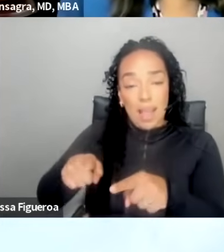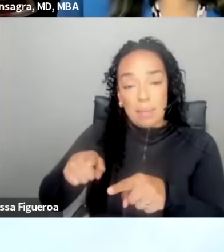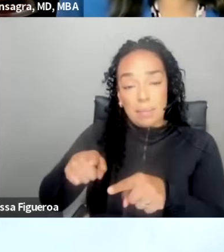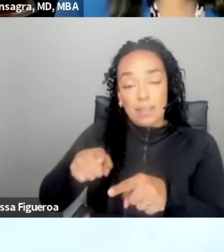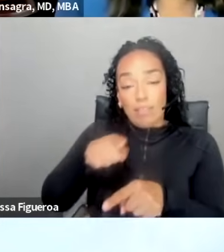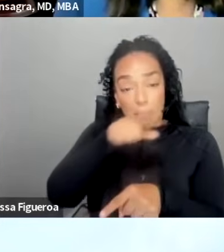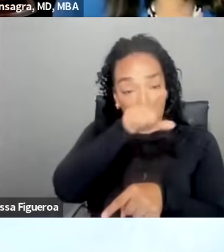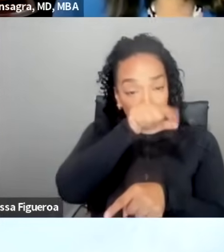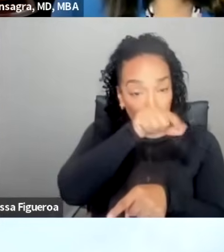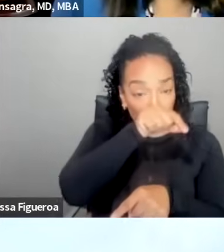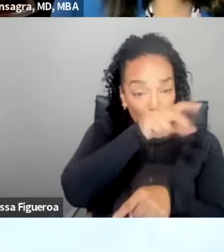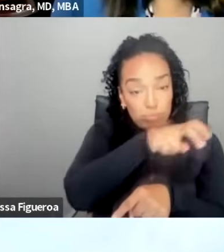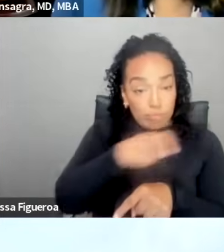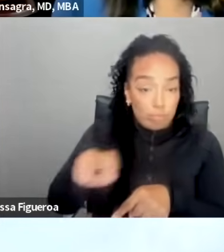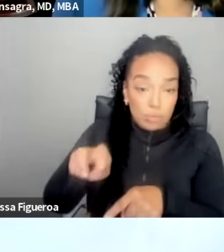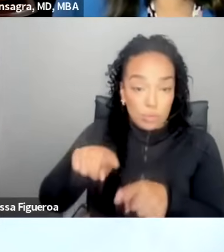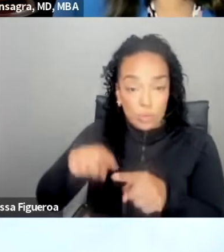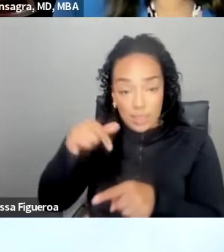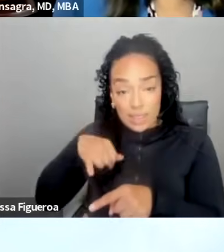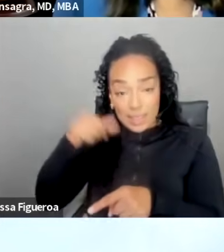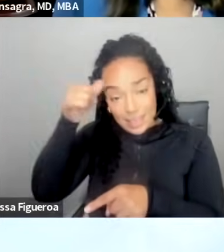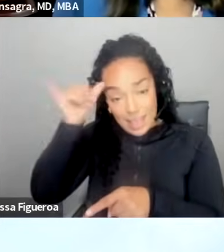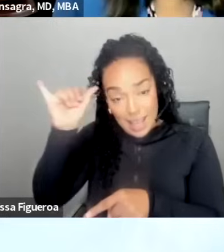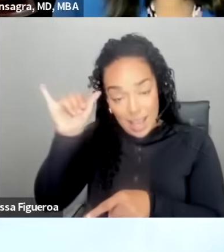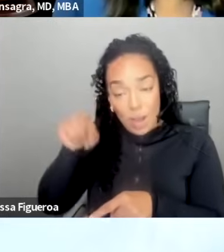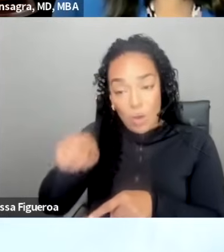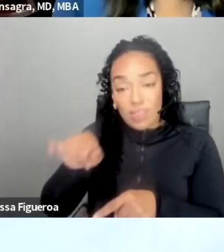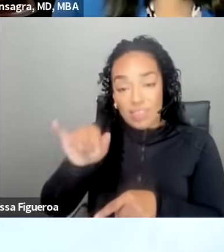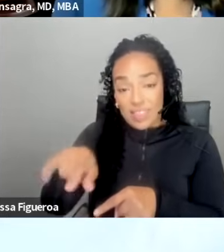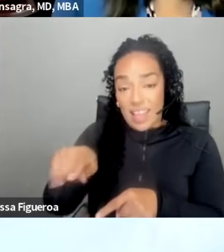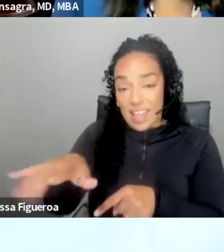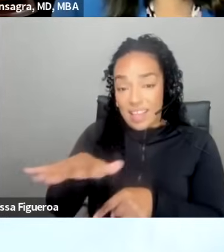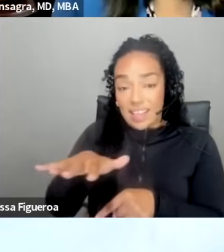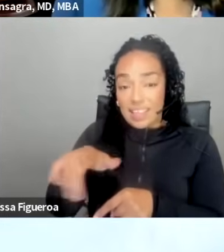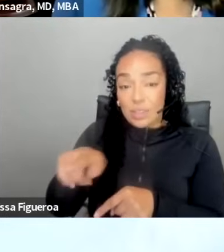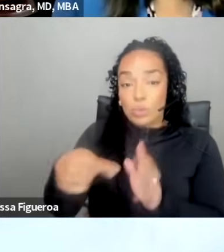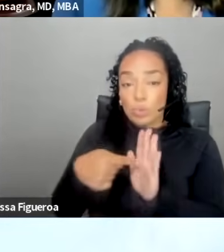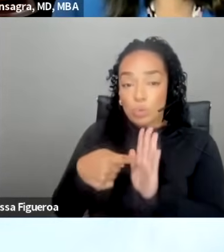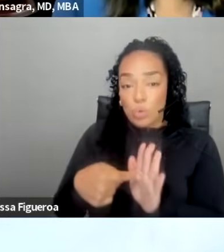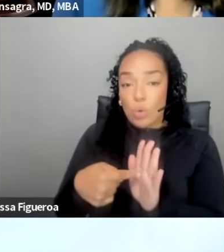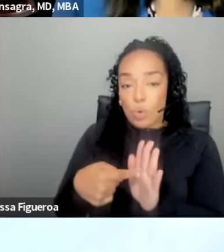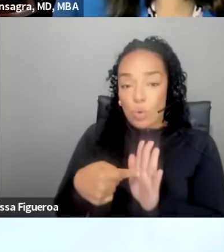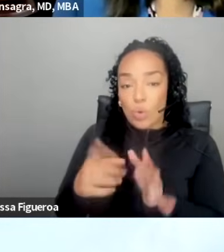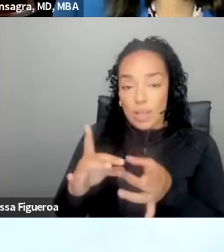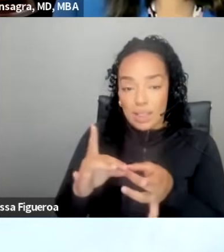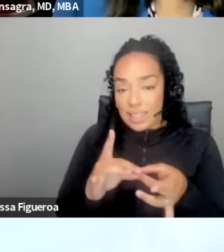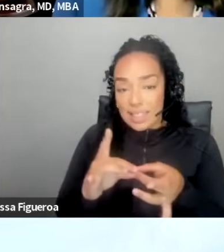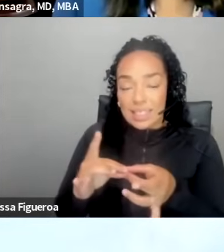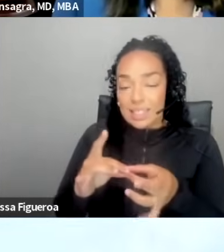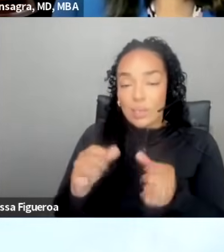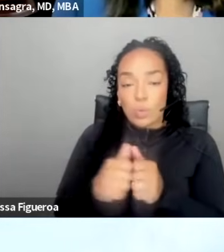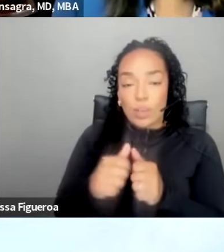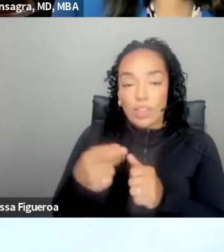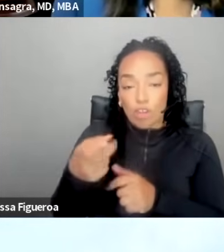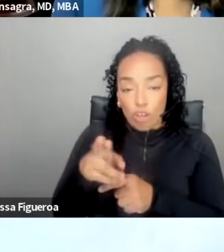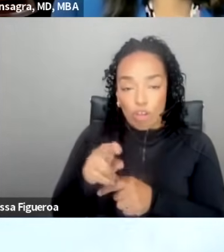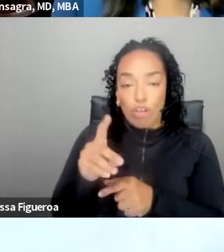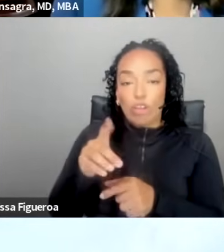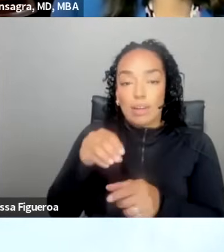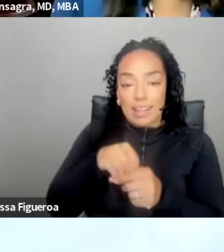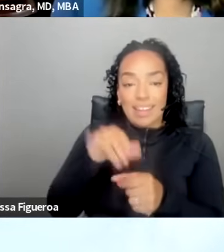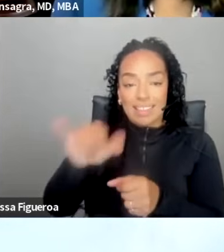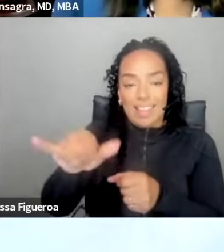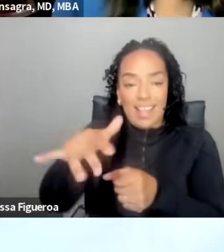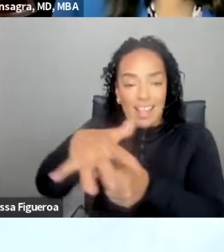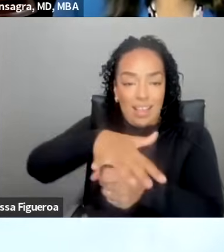cattle, those herds are very consistently showing epidemiological links to herds within that geographic